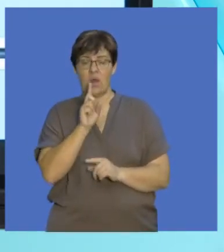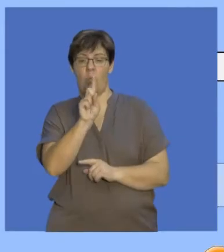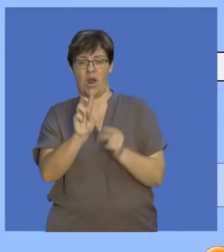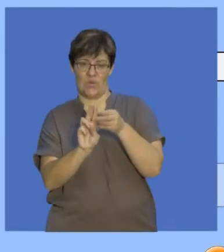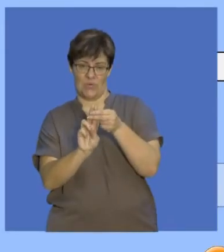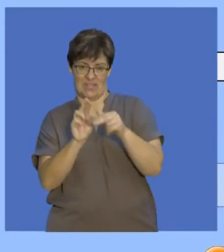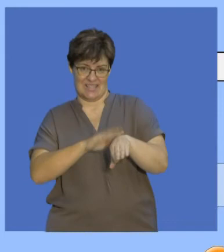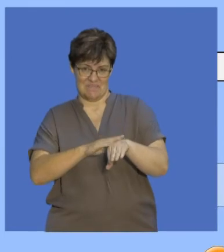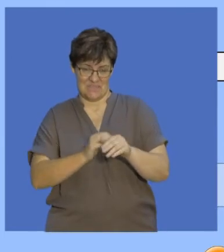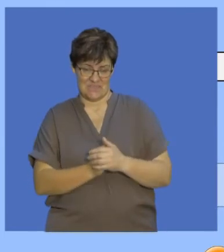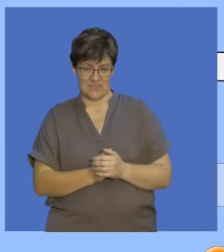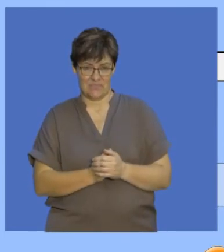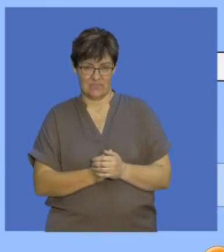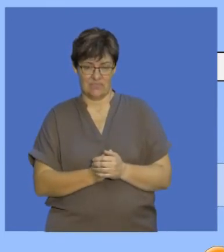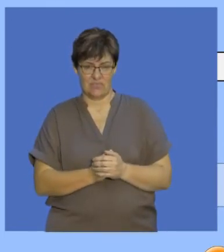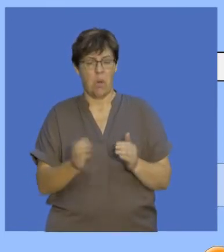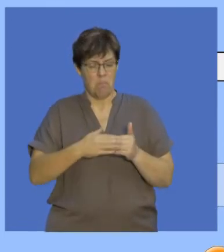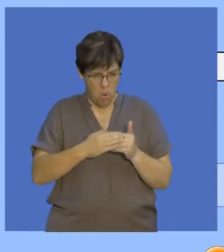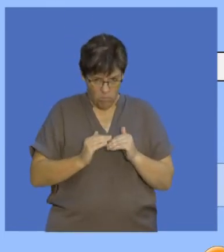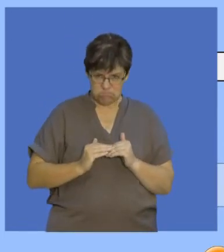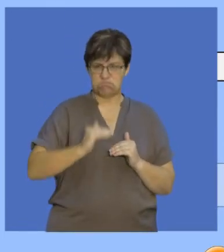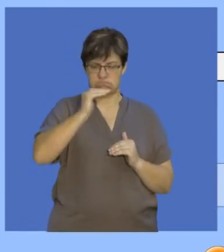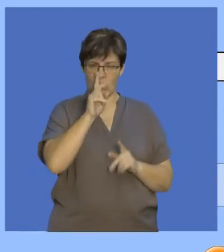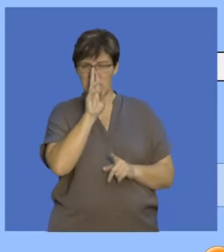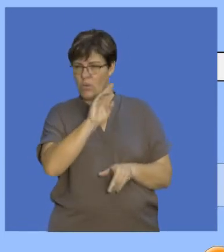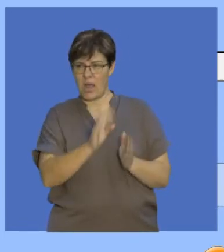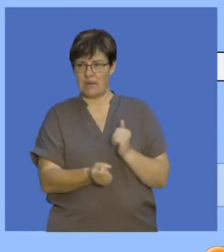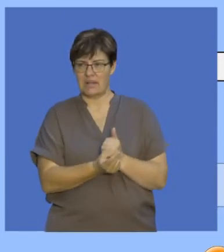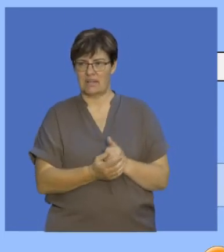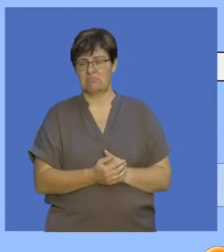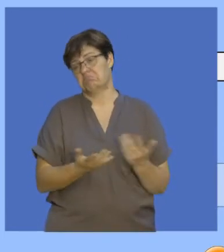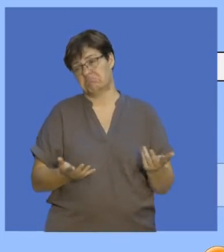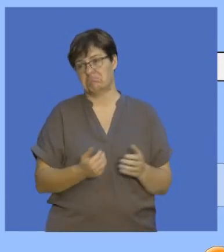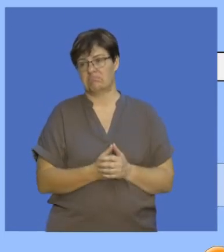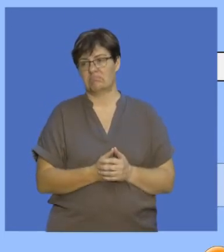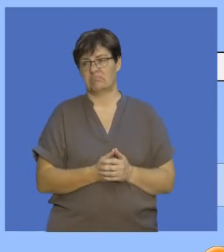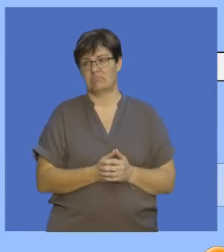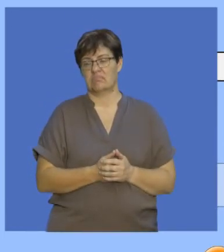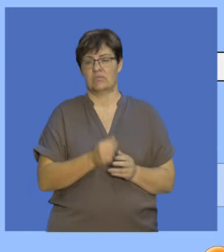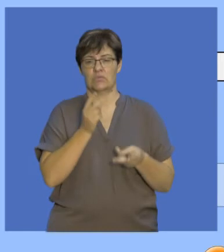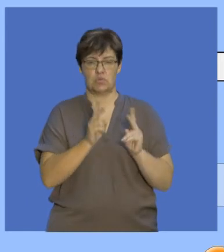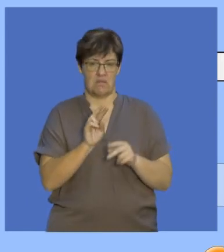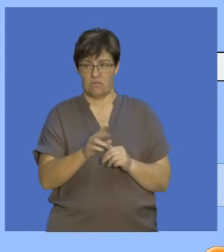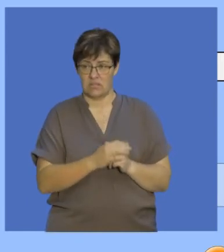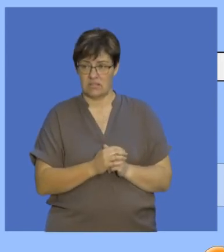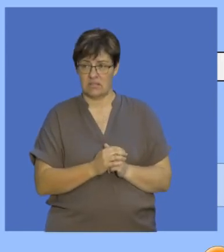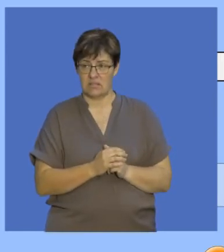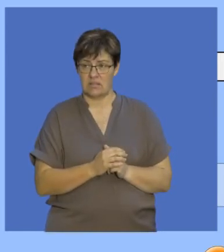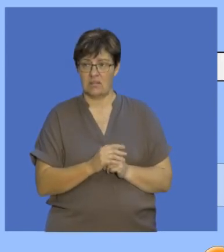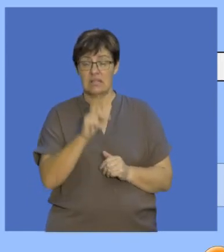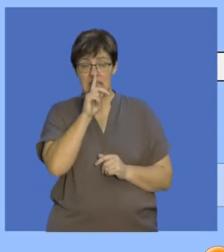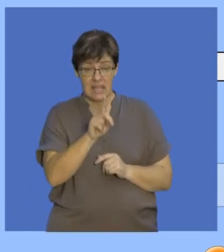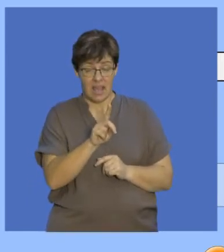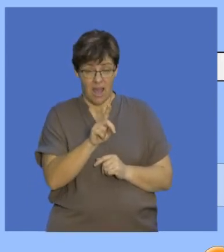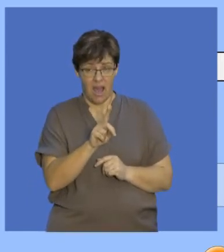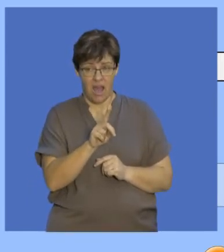of time. Let's make it even more and see what happens. Let's make that, say, 12 volts. Okay, you can